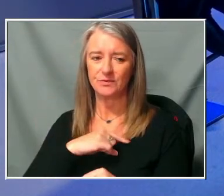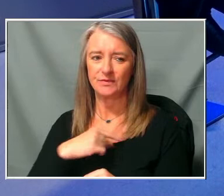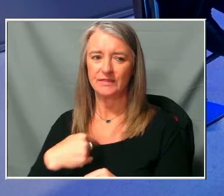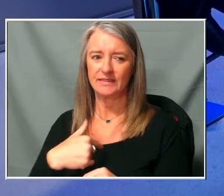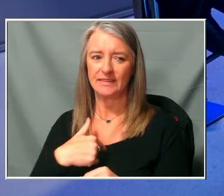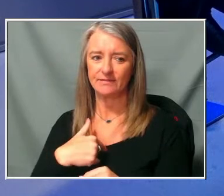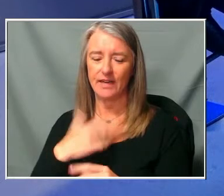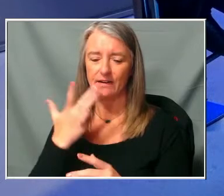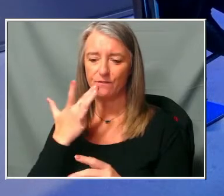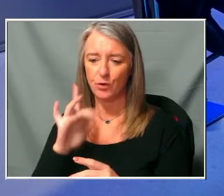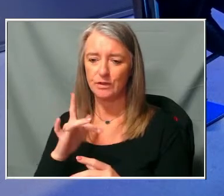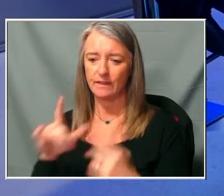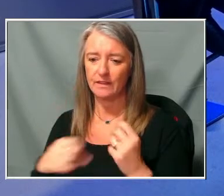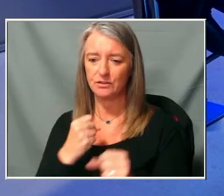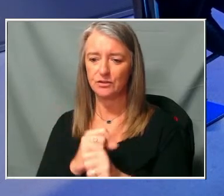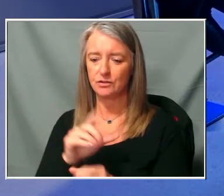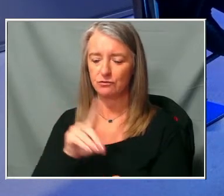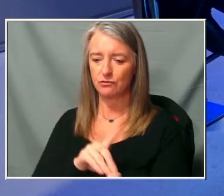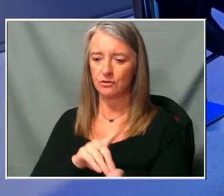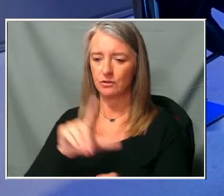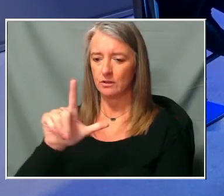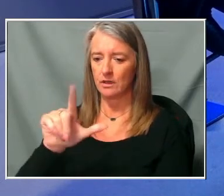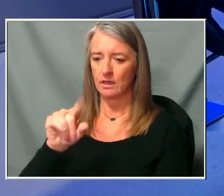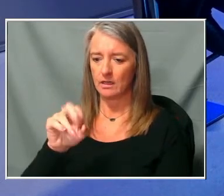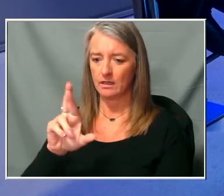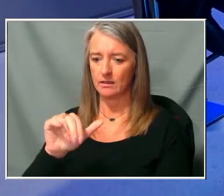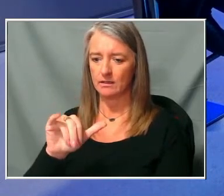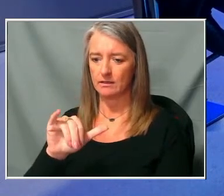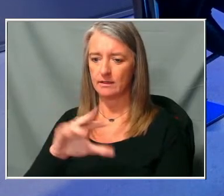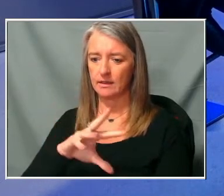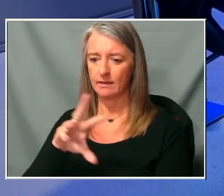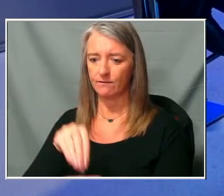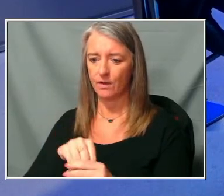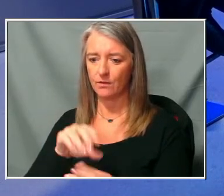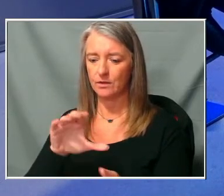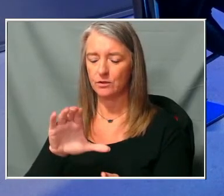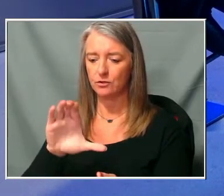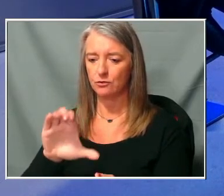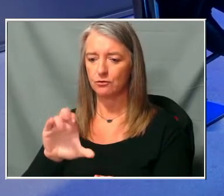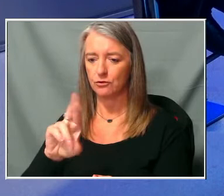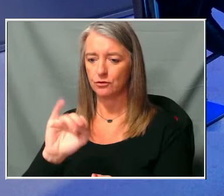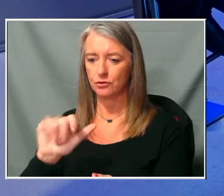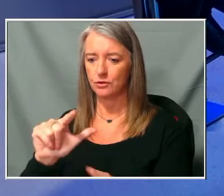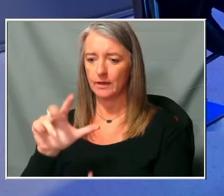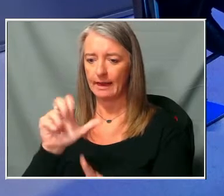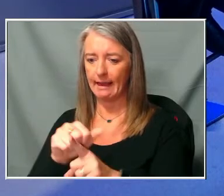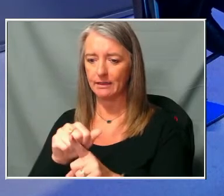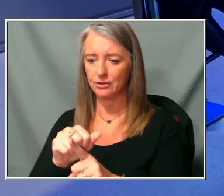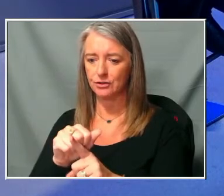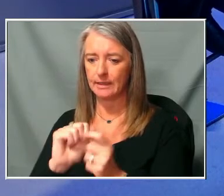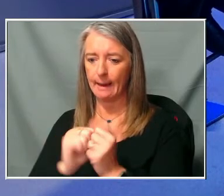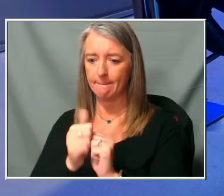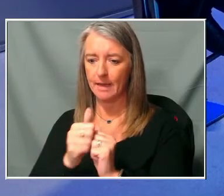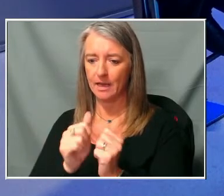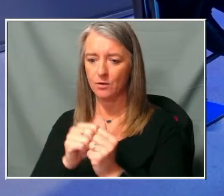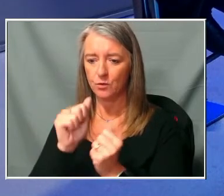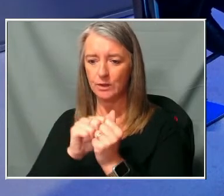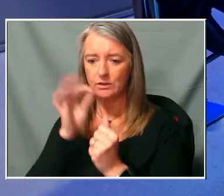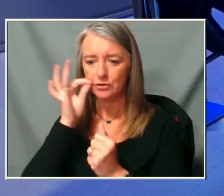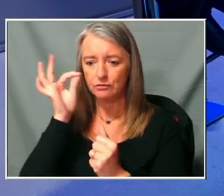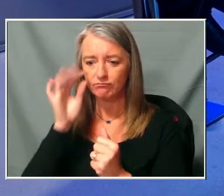fortunate this year. Dr. Lowry asked me to be a part of the Crucial Catch campaign with the Chiefs, and that was something very exciting